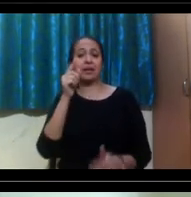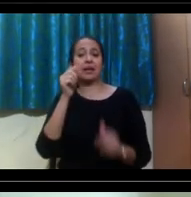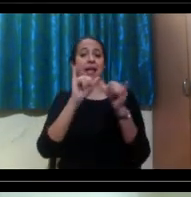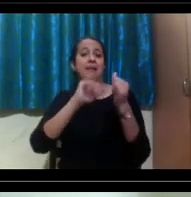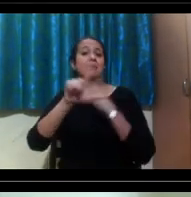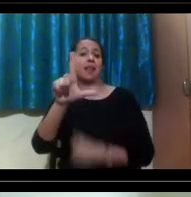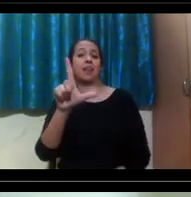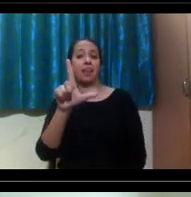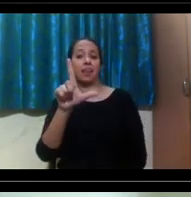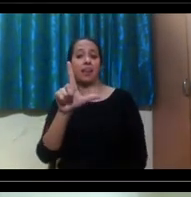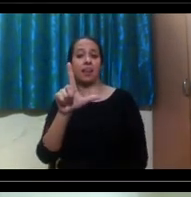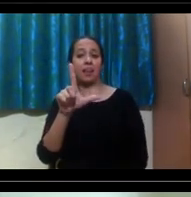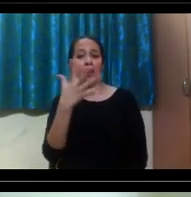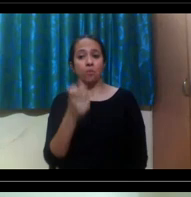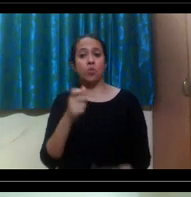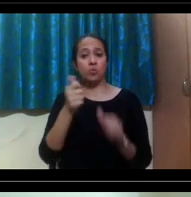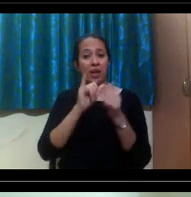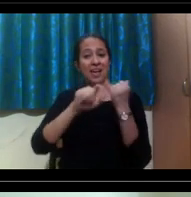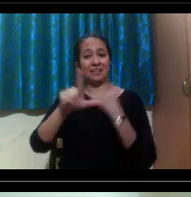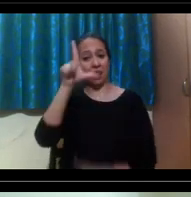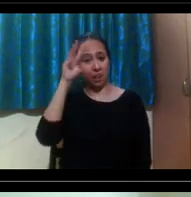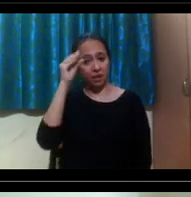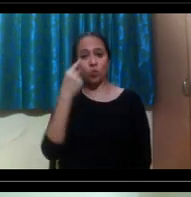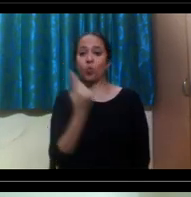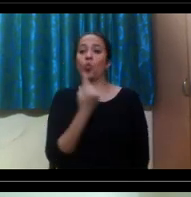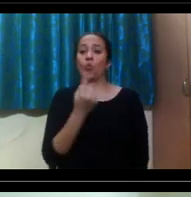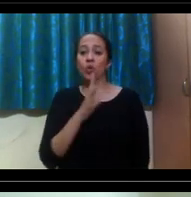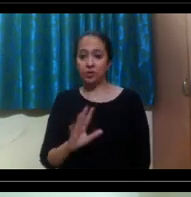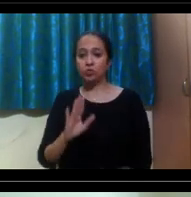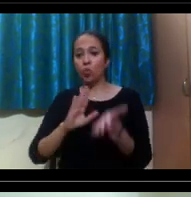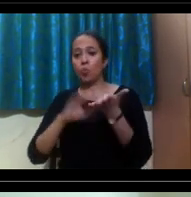Um, Justin, would you like to talk about this and then we can go to Monica?